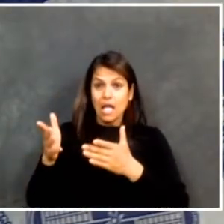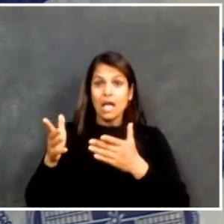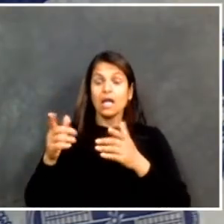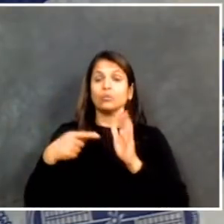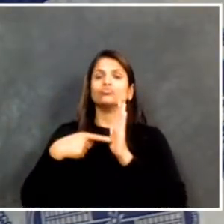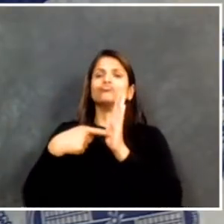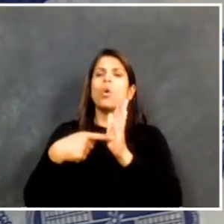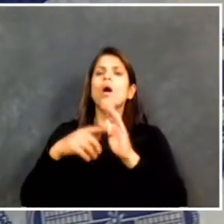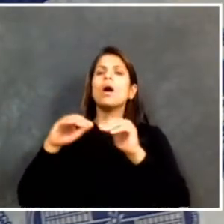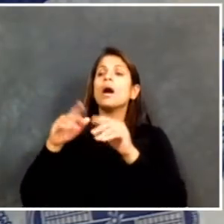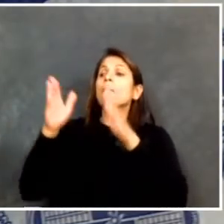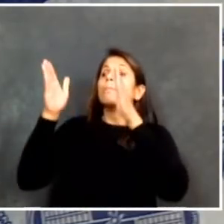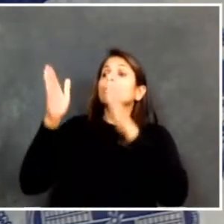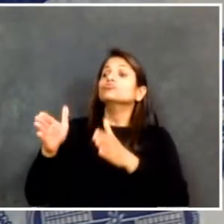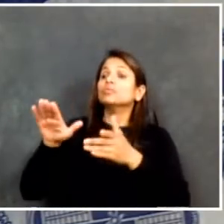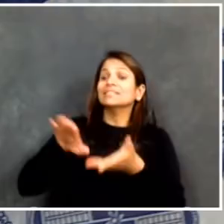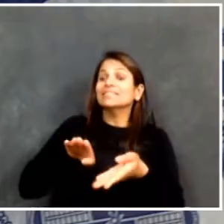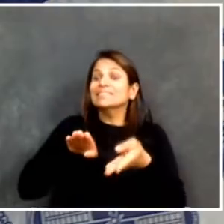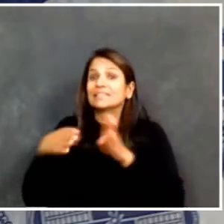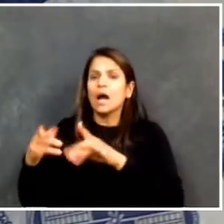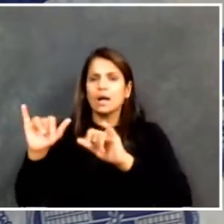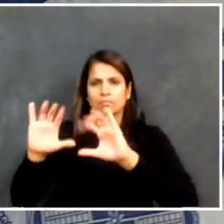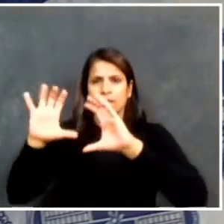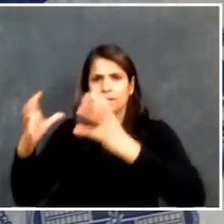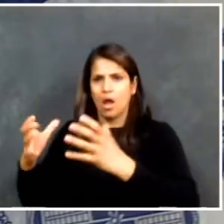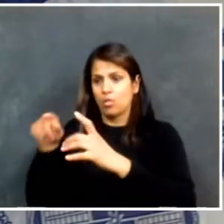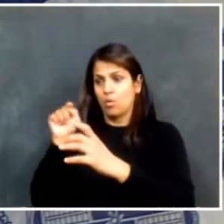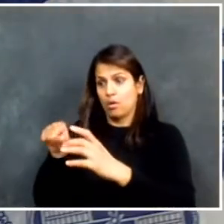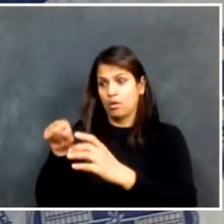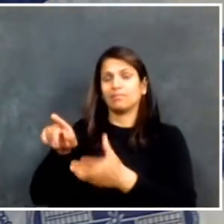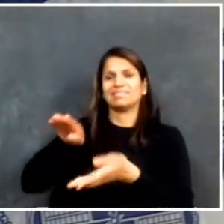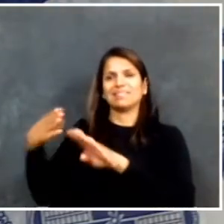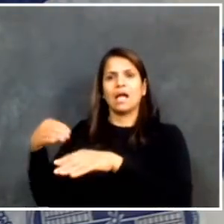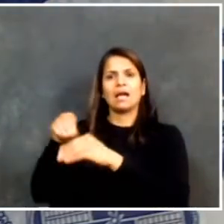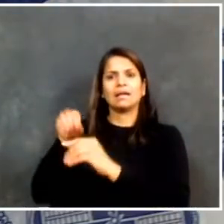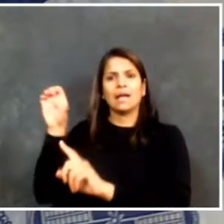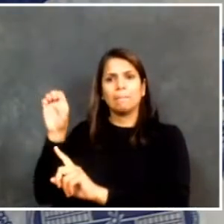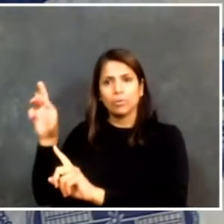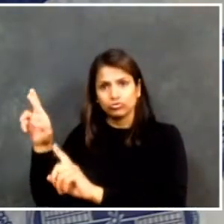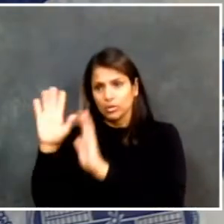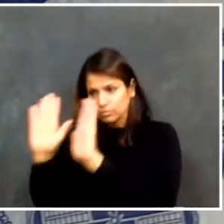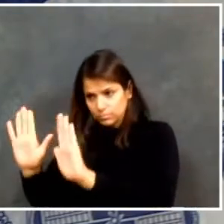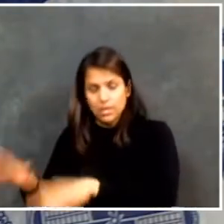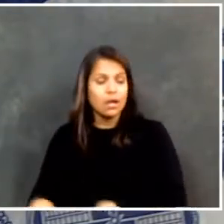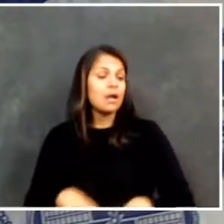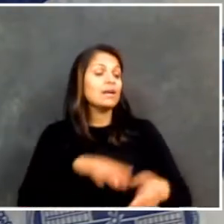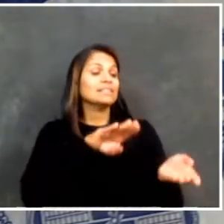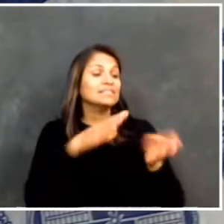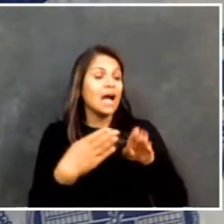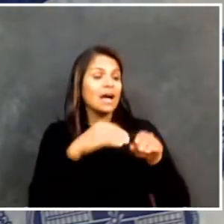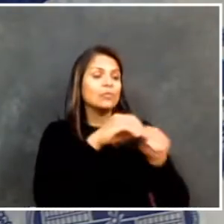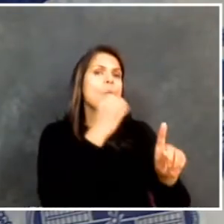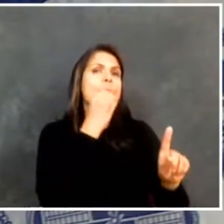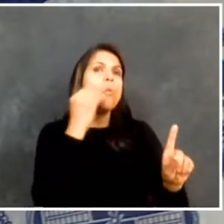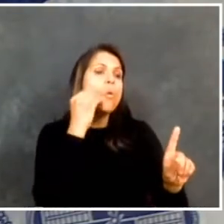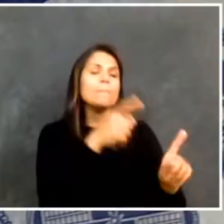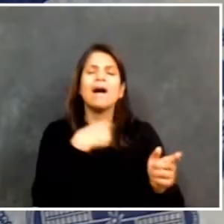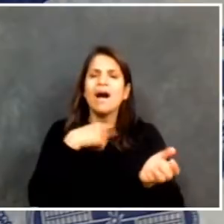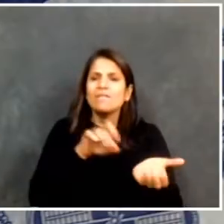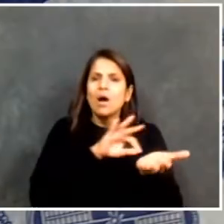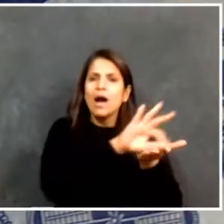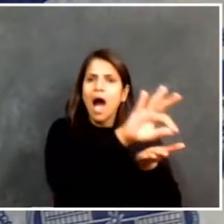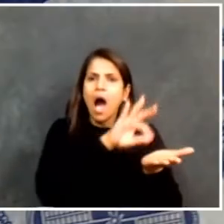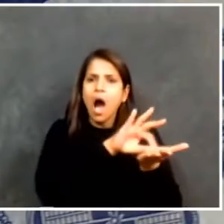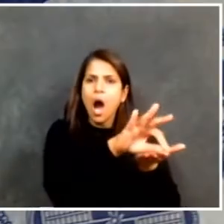And I just want everyone to remember it's another one of those sobering moments, understanding the sheer totality of what's been thrown at us and what we're fighting our way